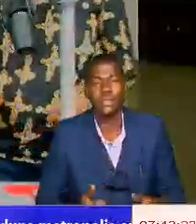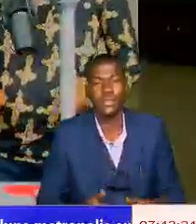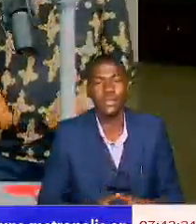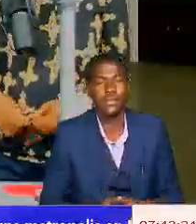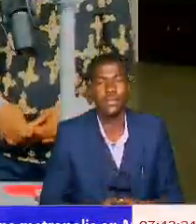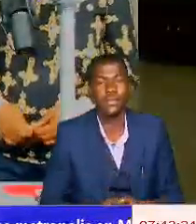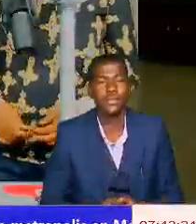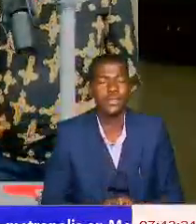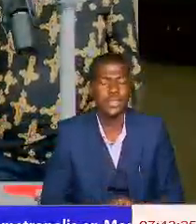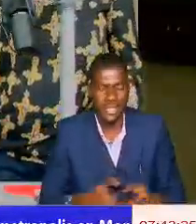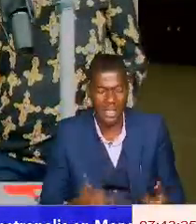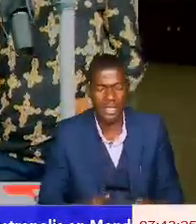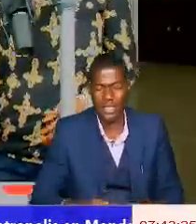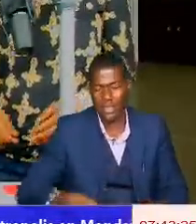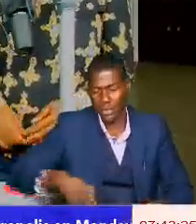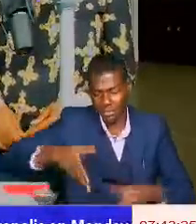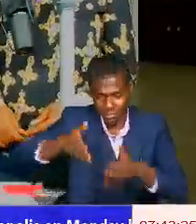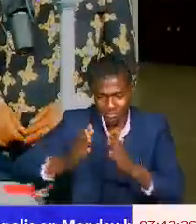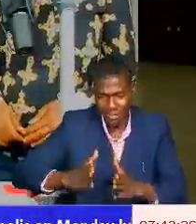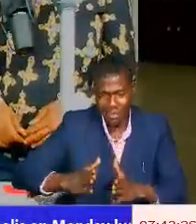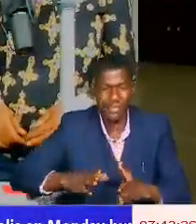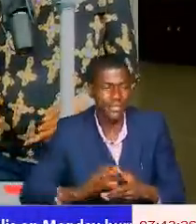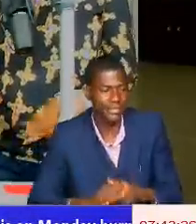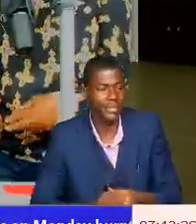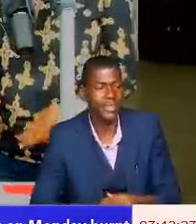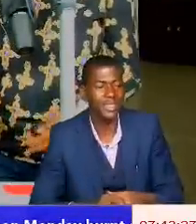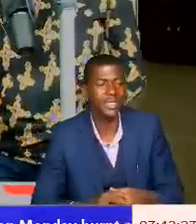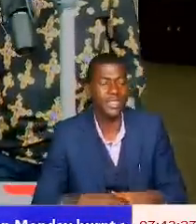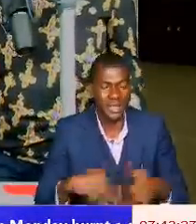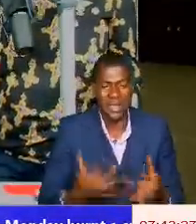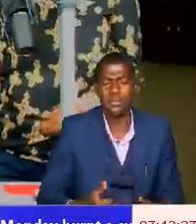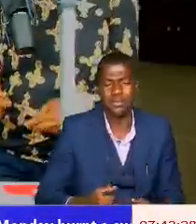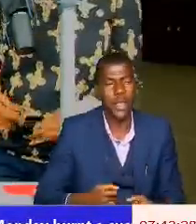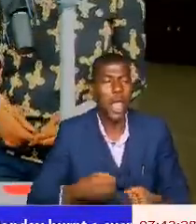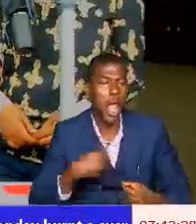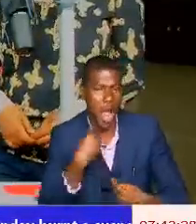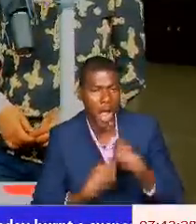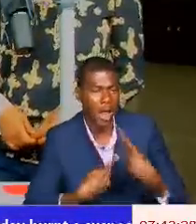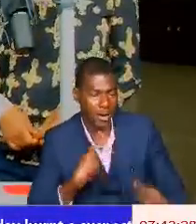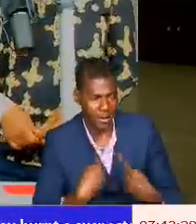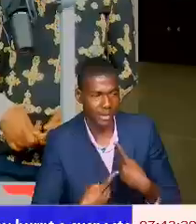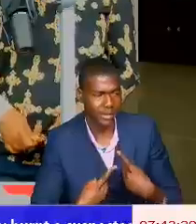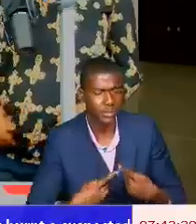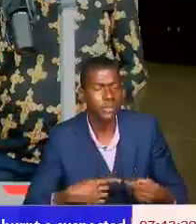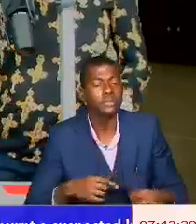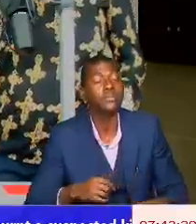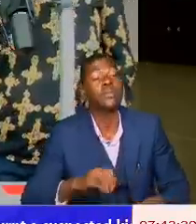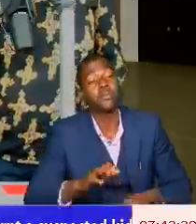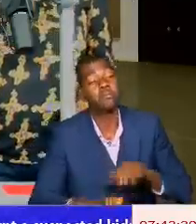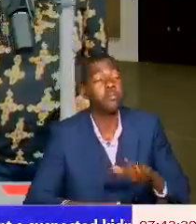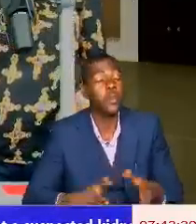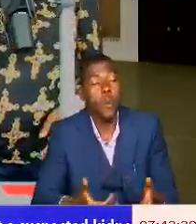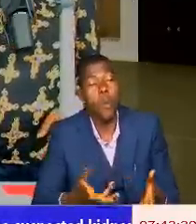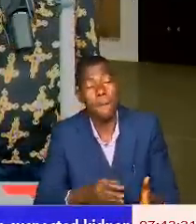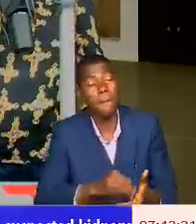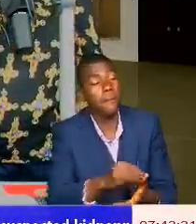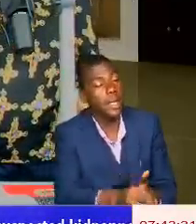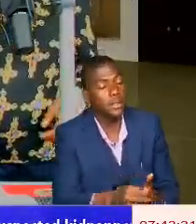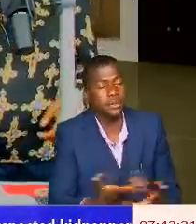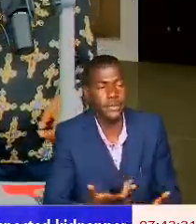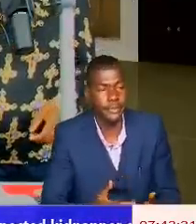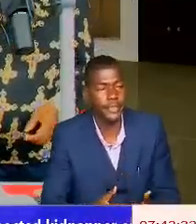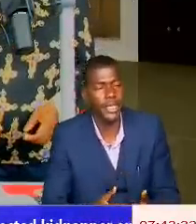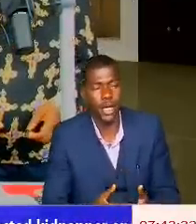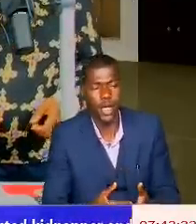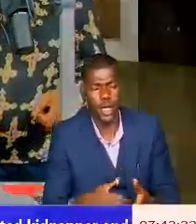I know say they sure. I just want to get confirmation from somewhere and my gang leader come confirm. He say he come out, before they come back,